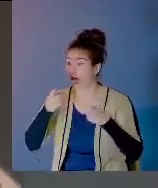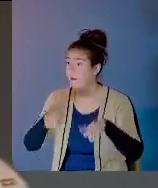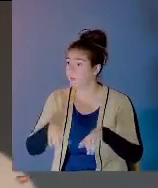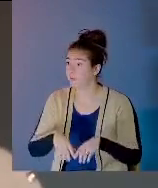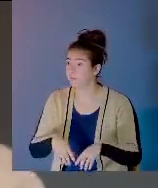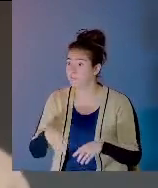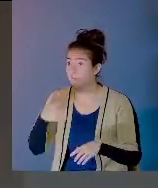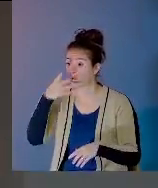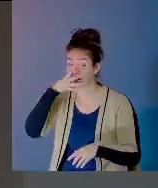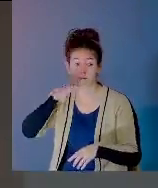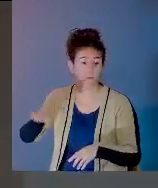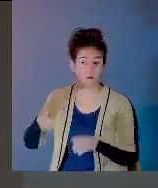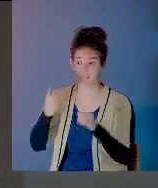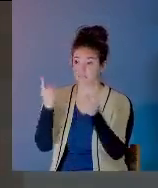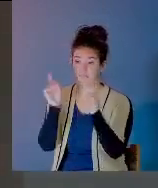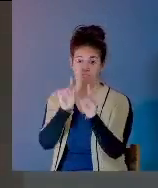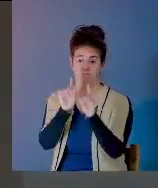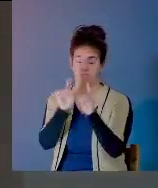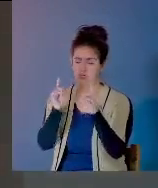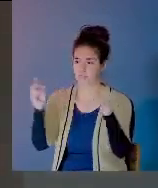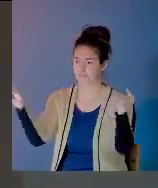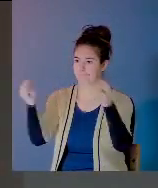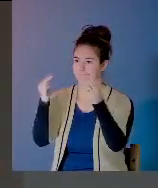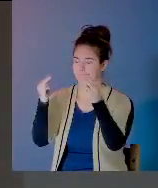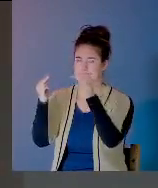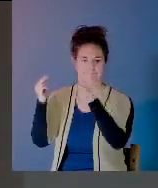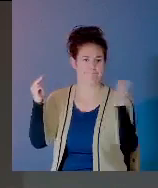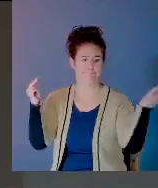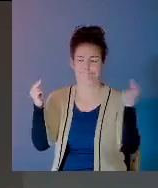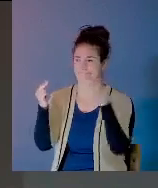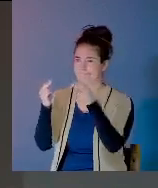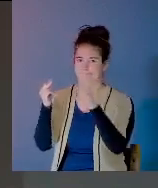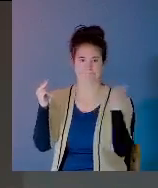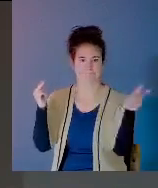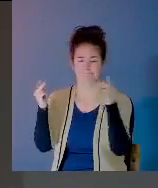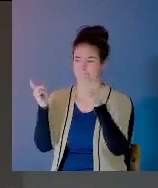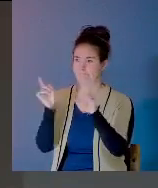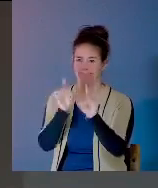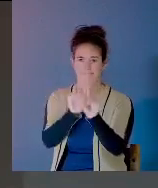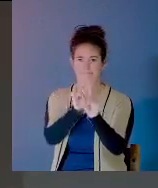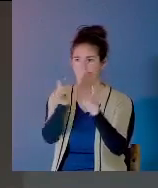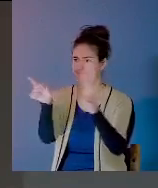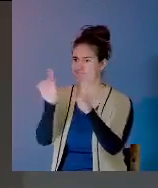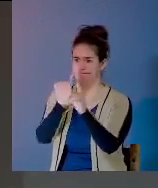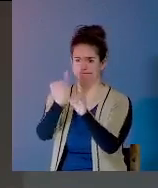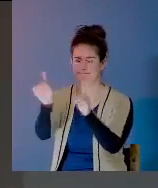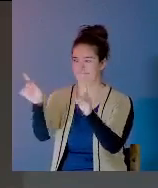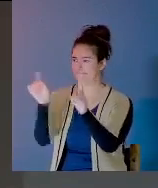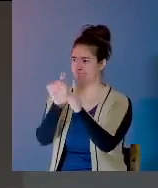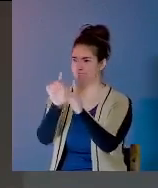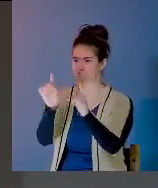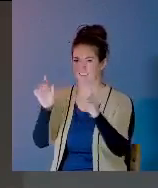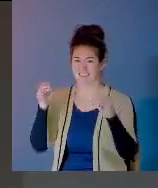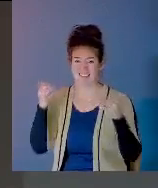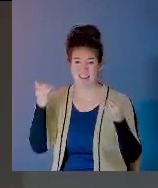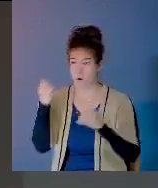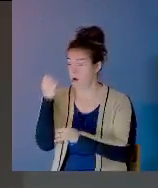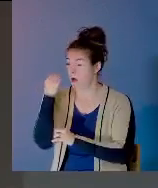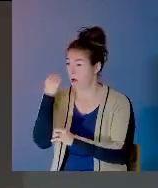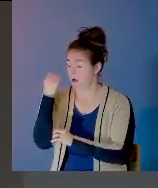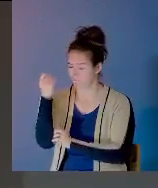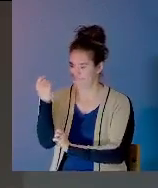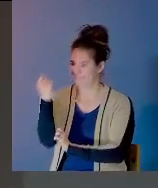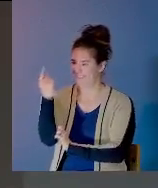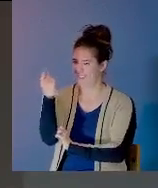away. So he'd go to the next person. And I saw him walk all around the room. Now, Central Stations are huge. You know, especially